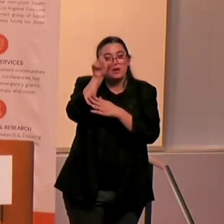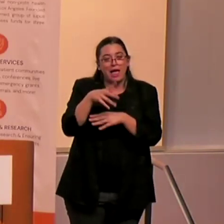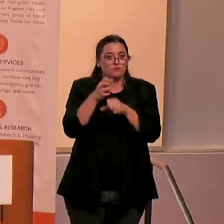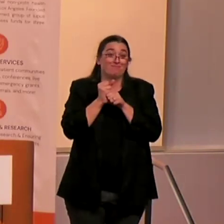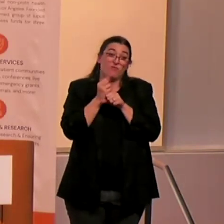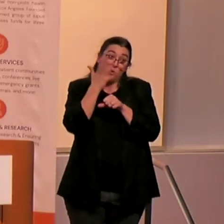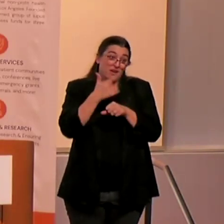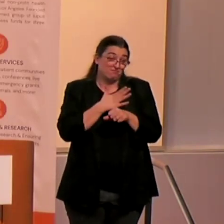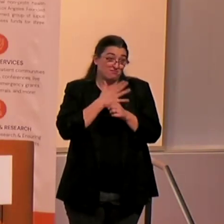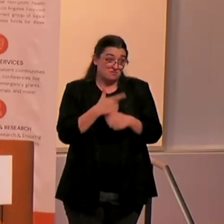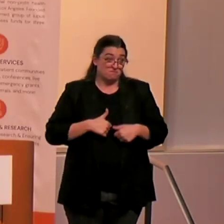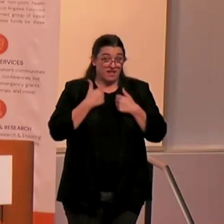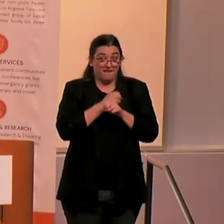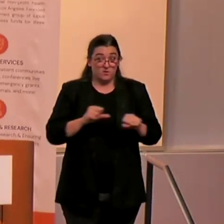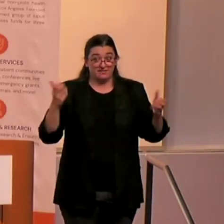life.